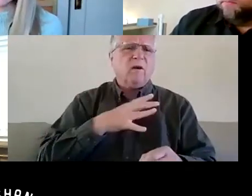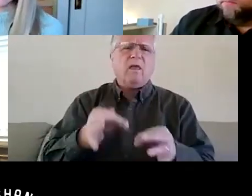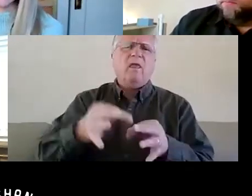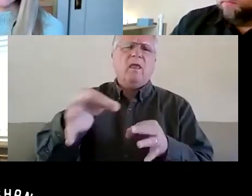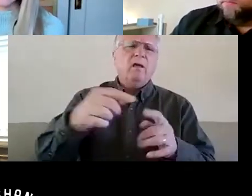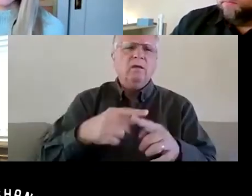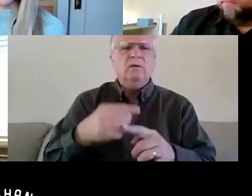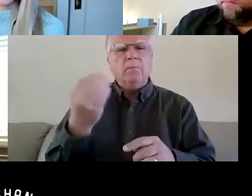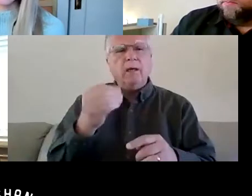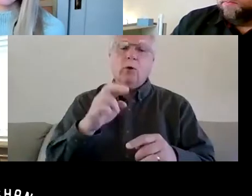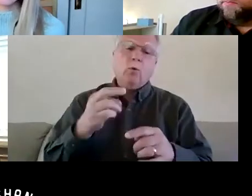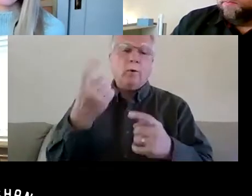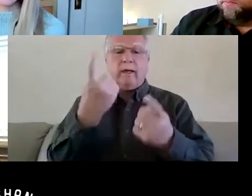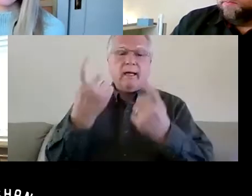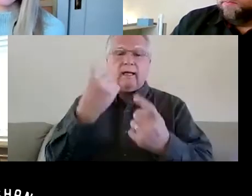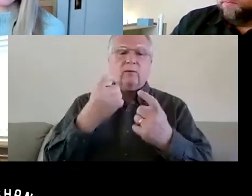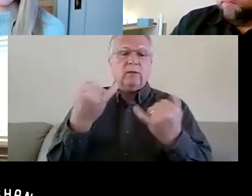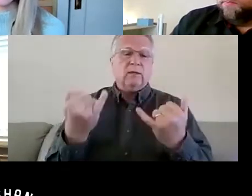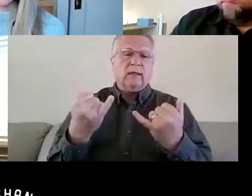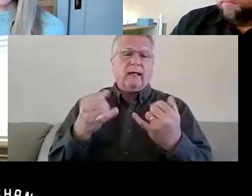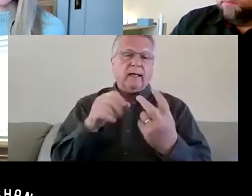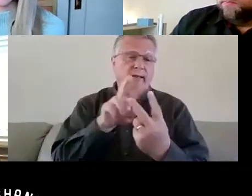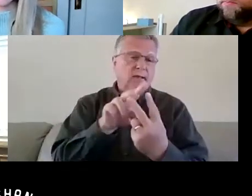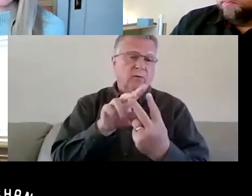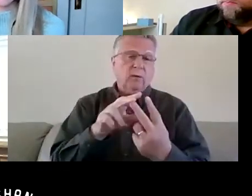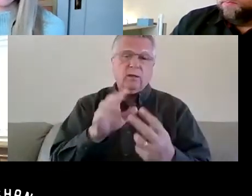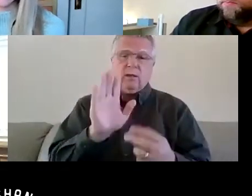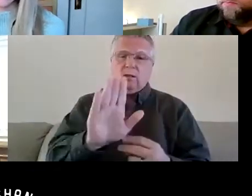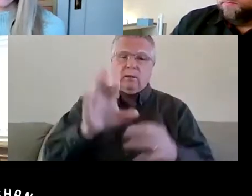their questions today, that's up to them.